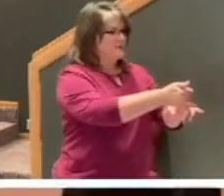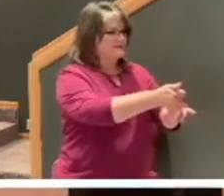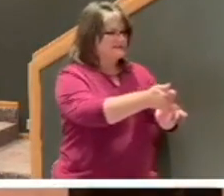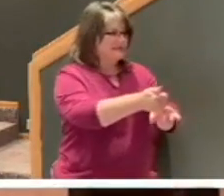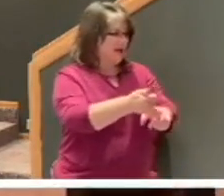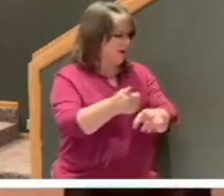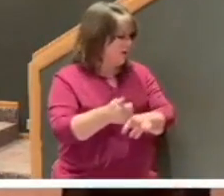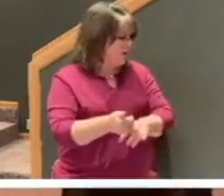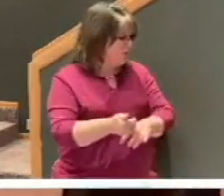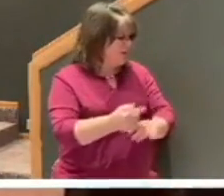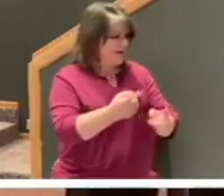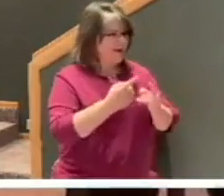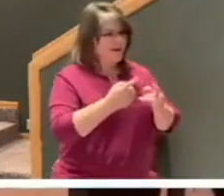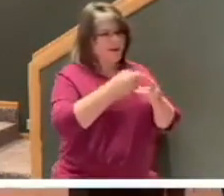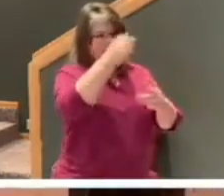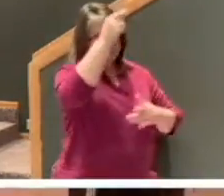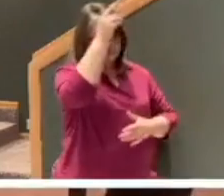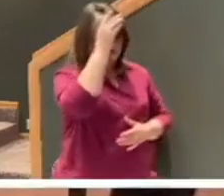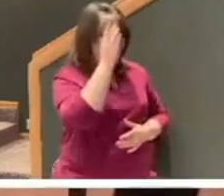You come to God